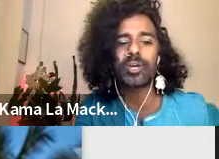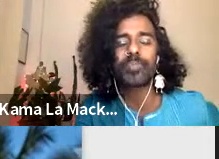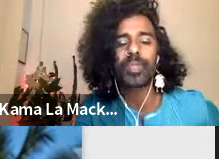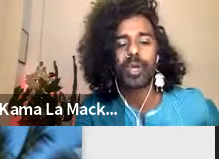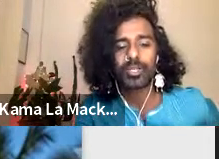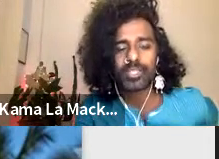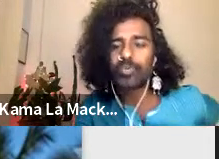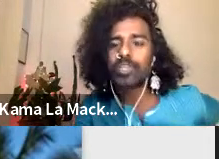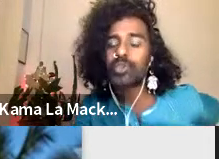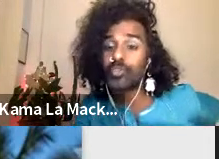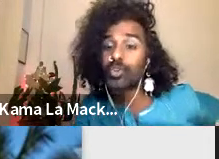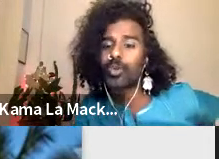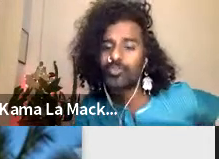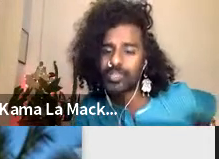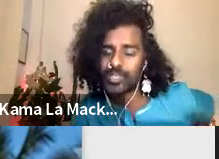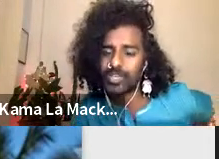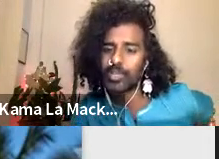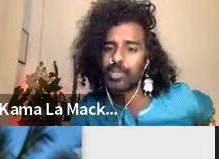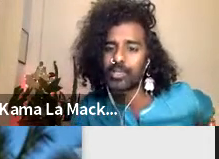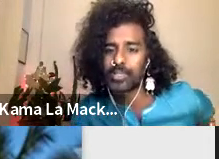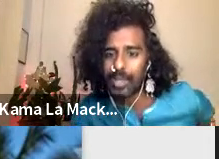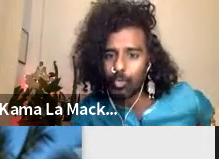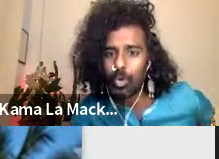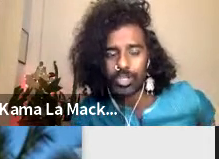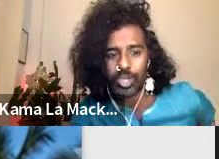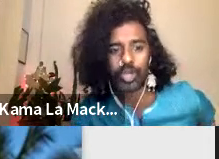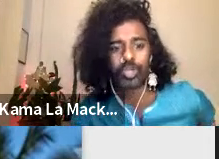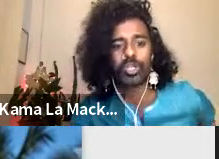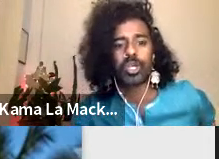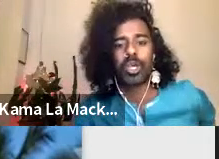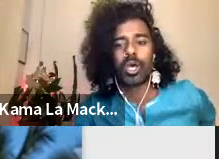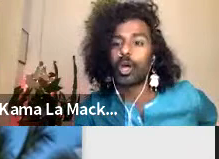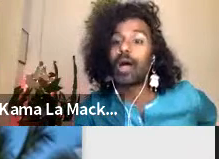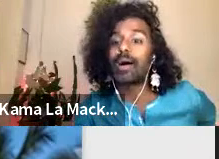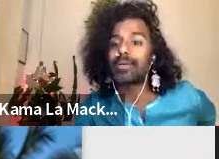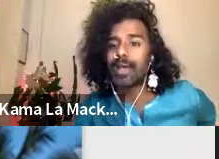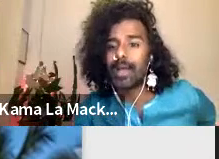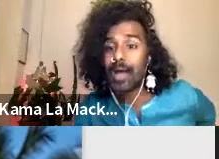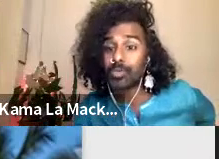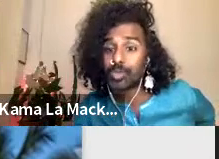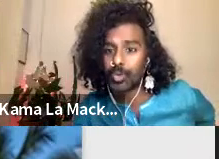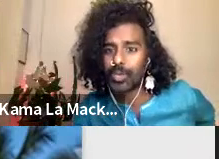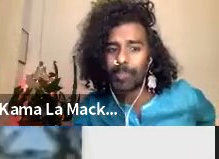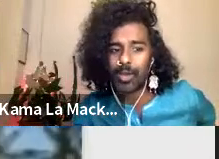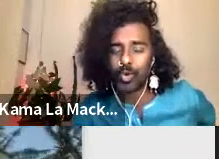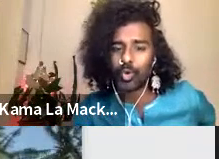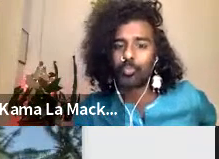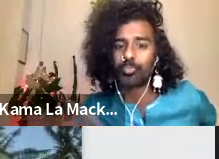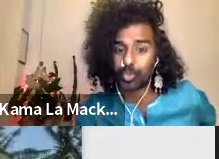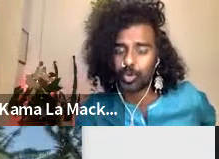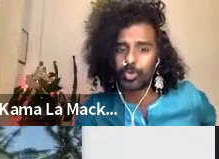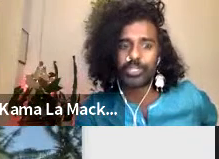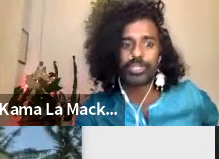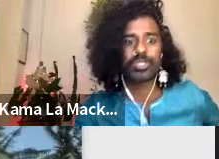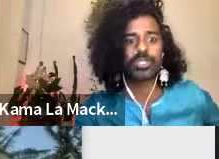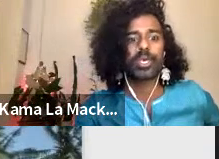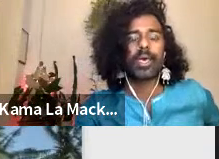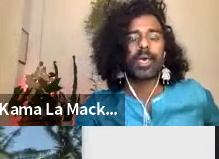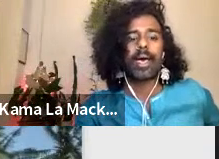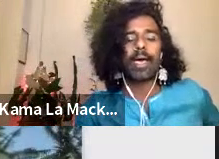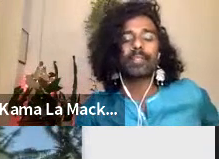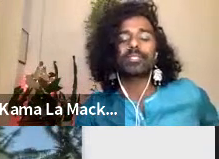is a photography series that I worked on as I was going back home to